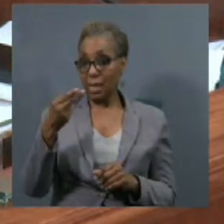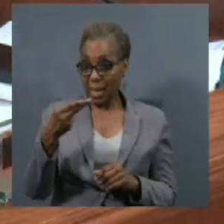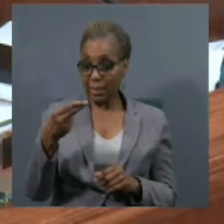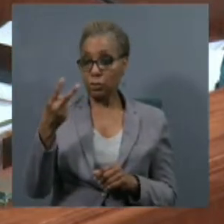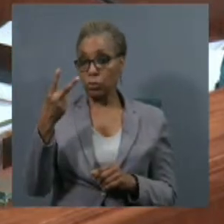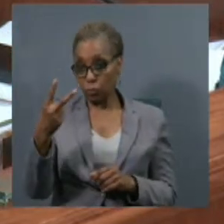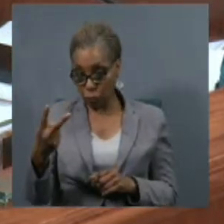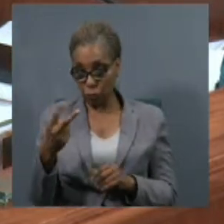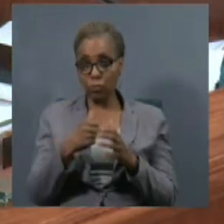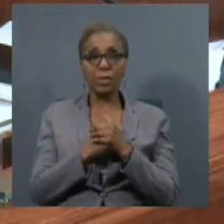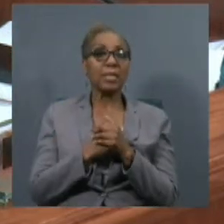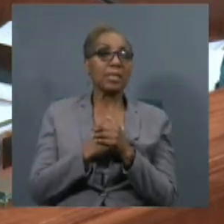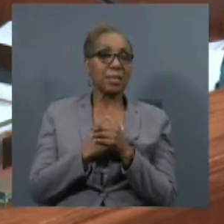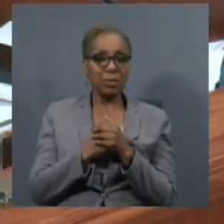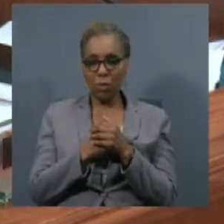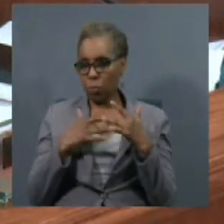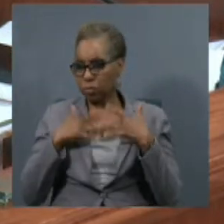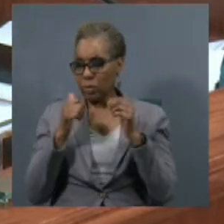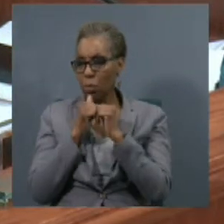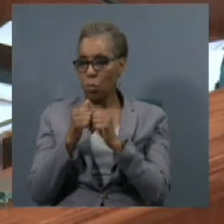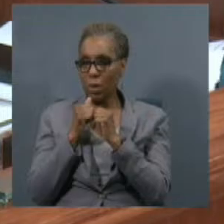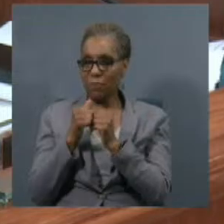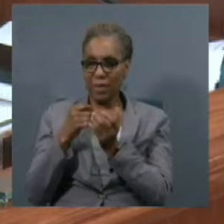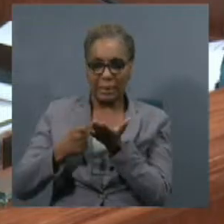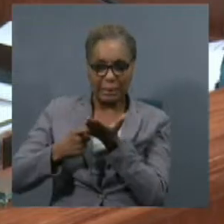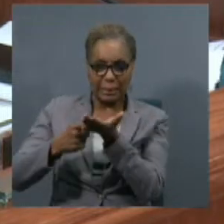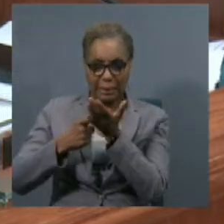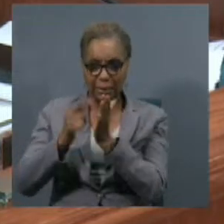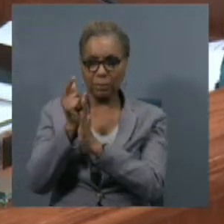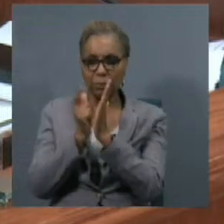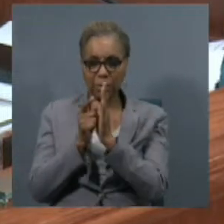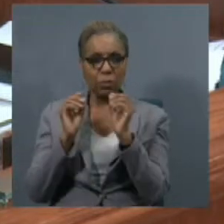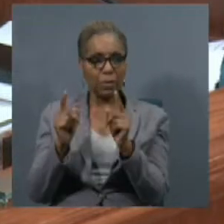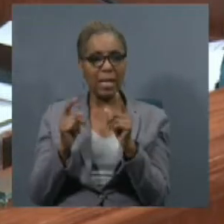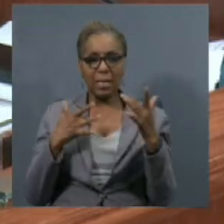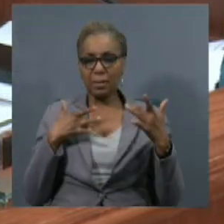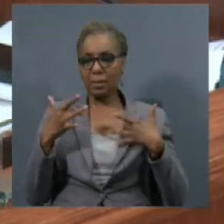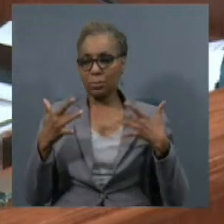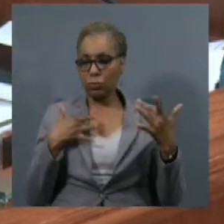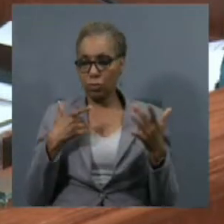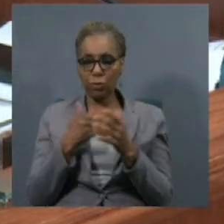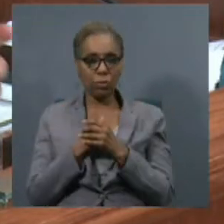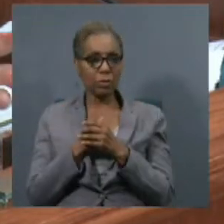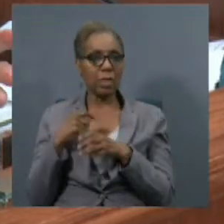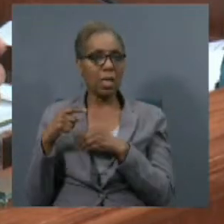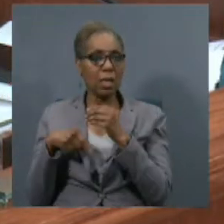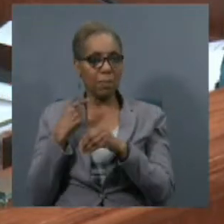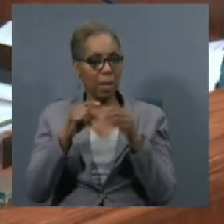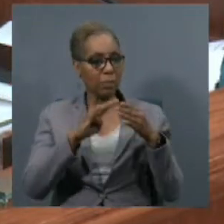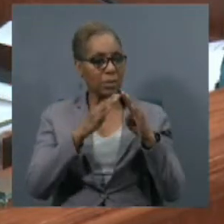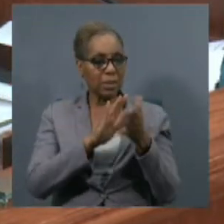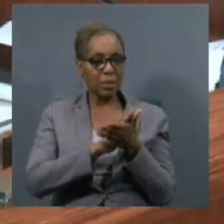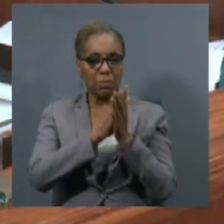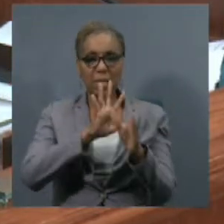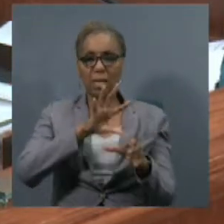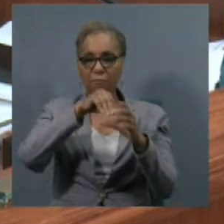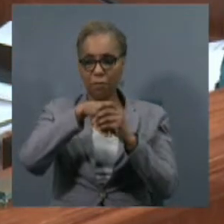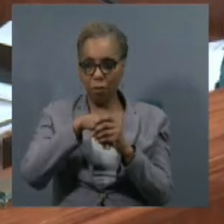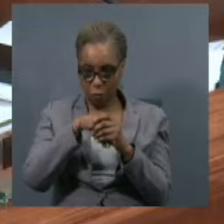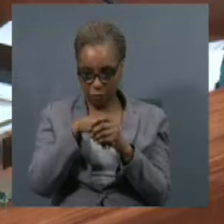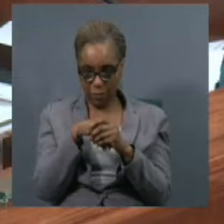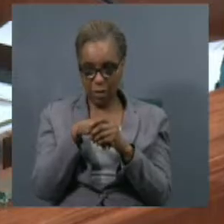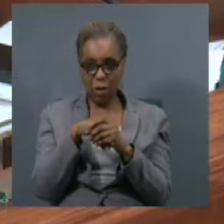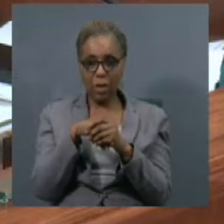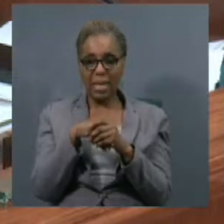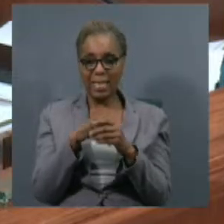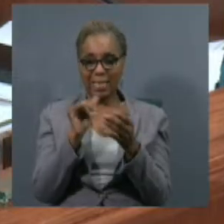the status of the litigation, the concerns about the city being involved in